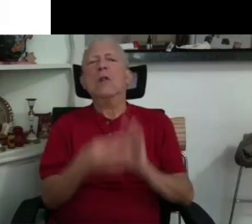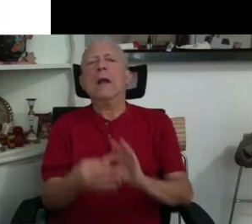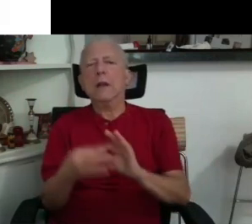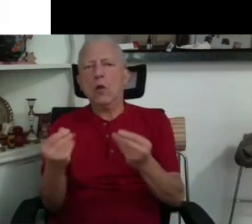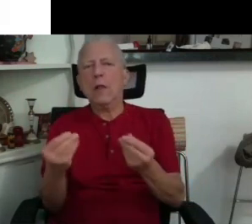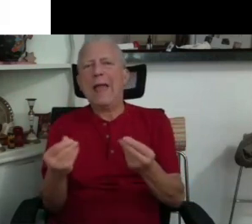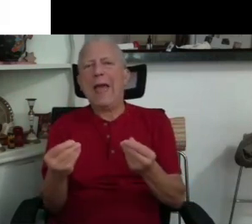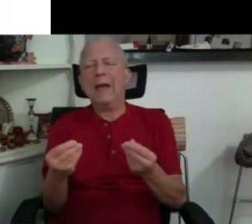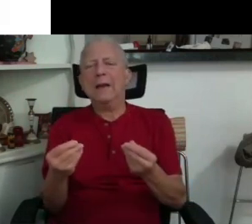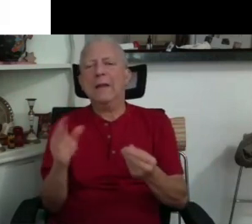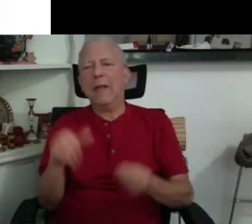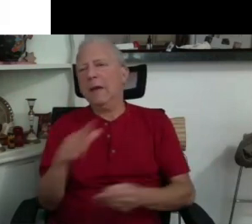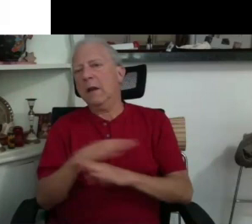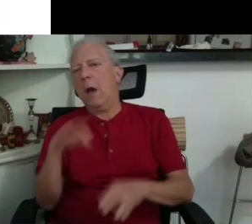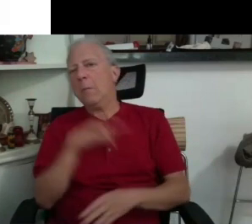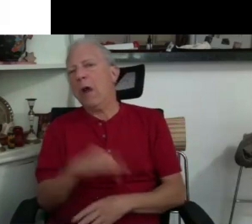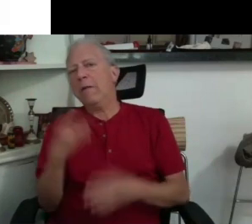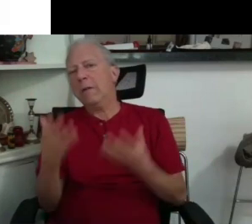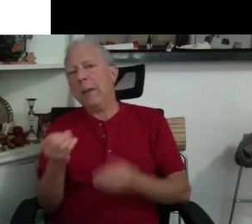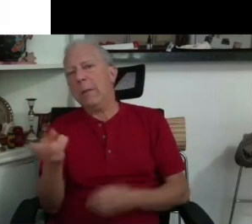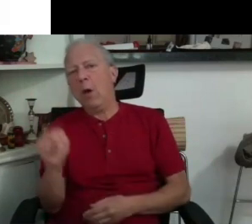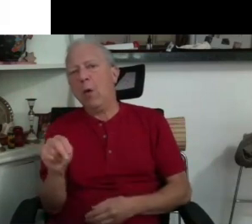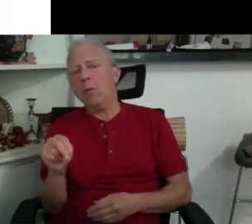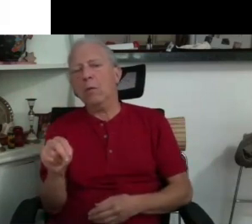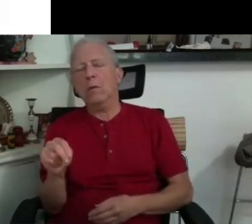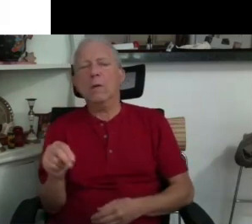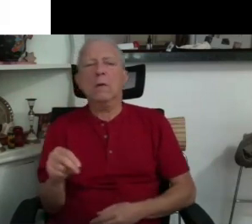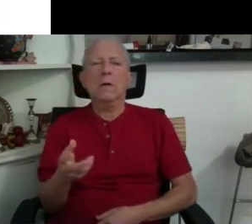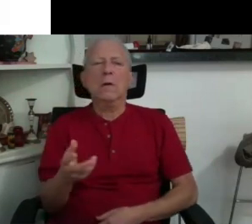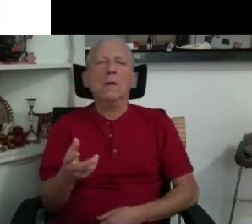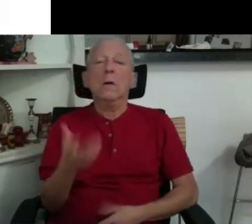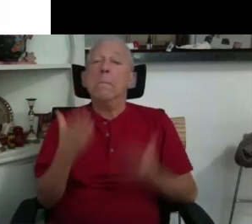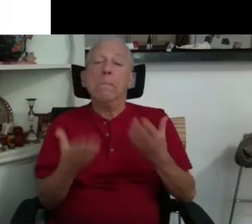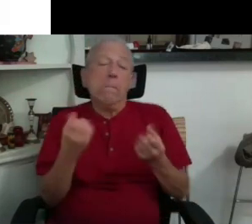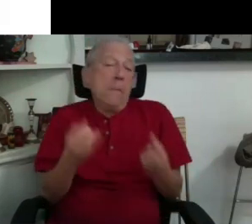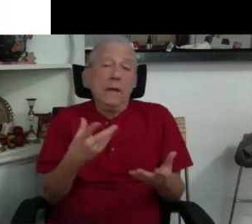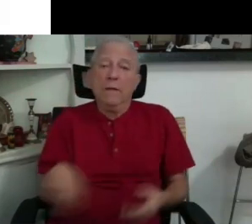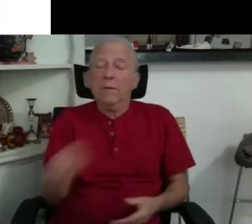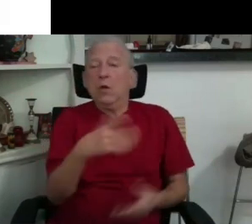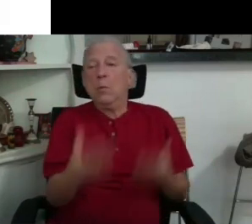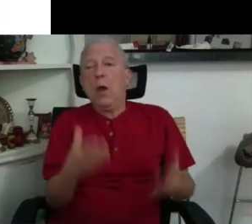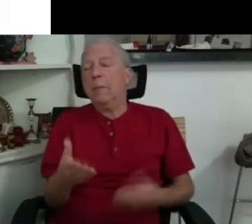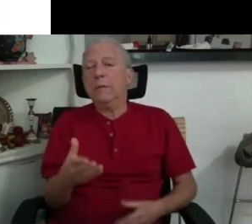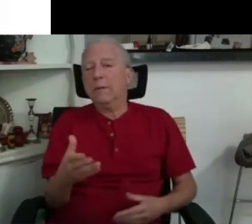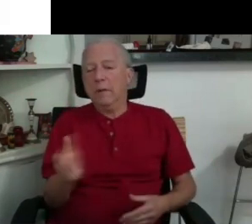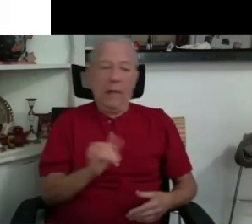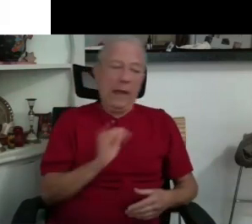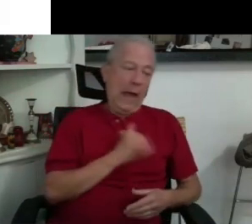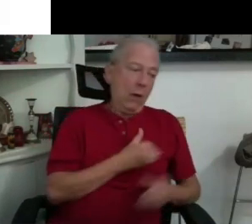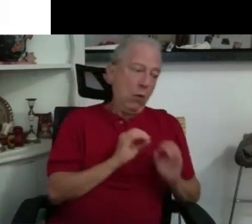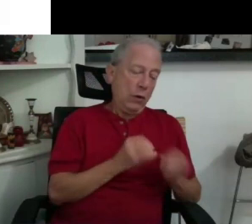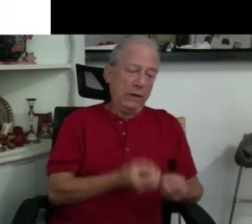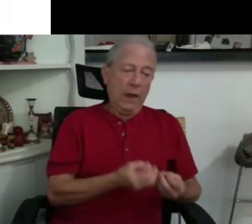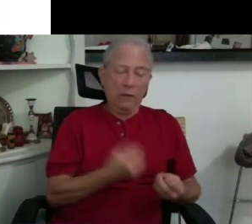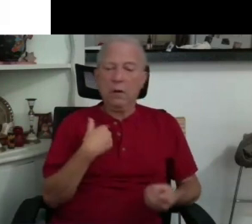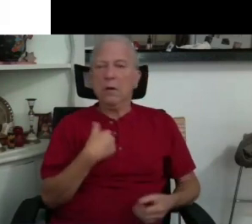land owned by a nonprofit? Many of you, perhaps, like our organization,